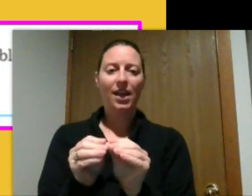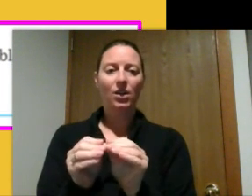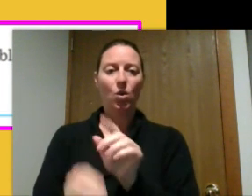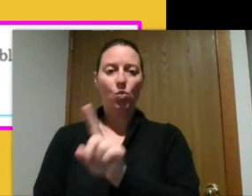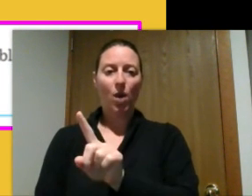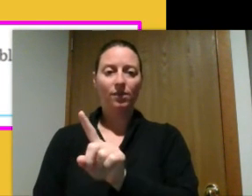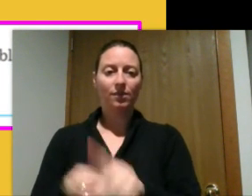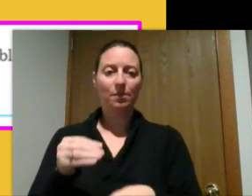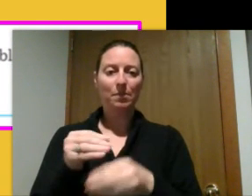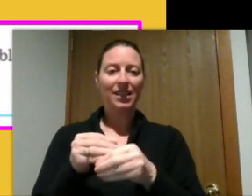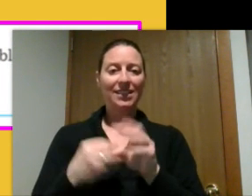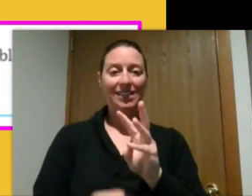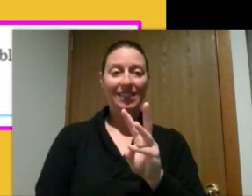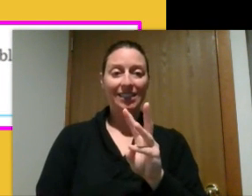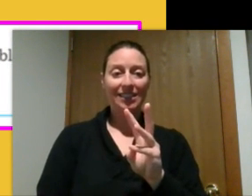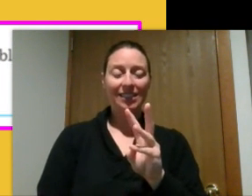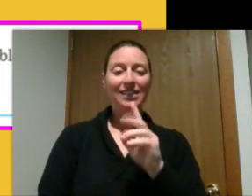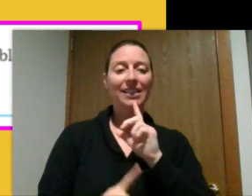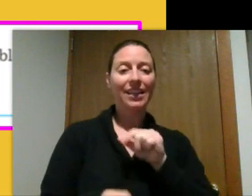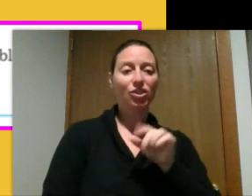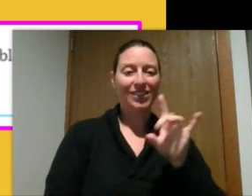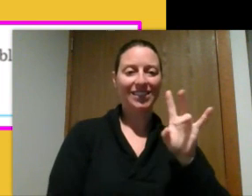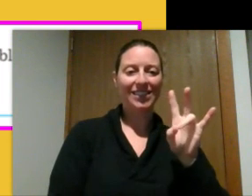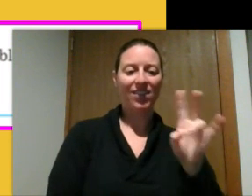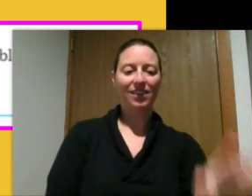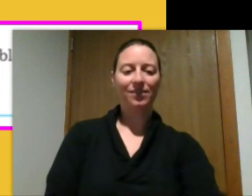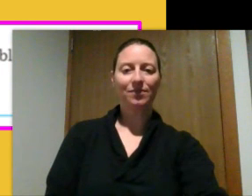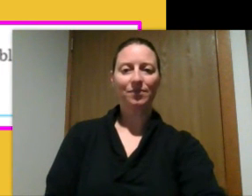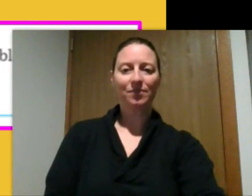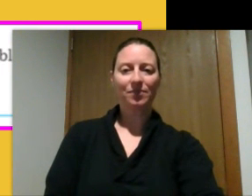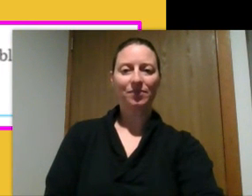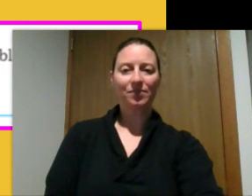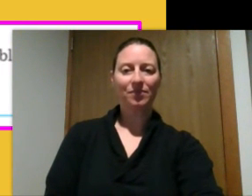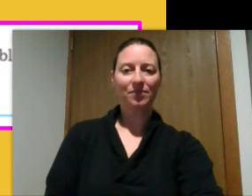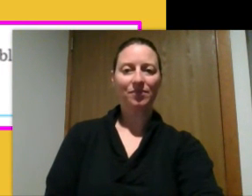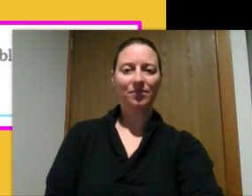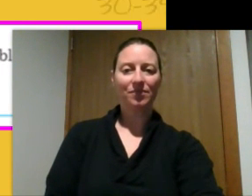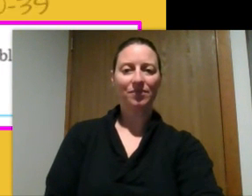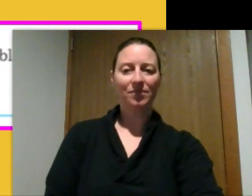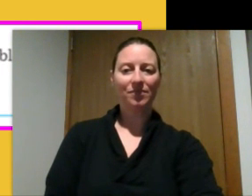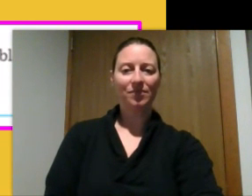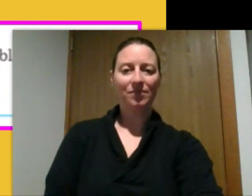plus 6, and we get the answer of 7. So there are 7